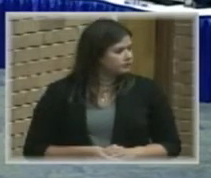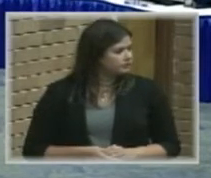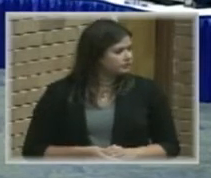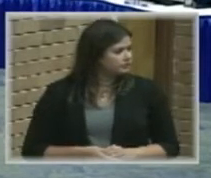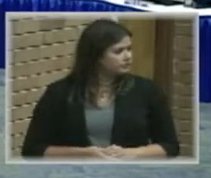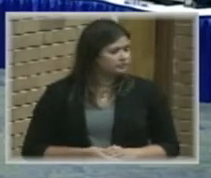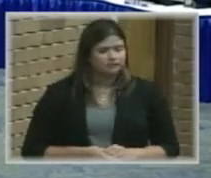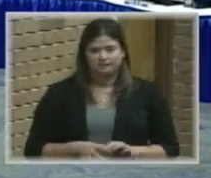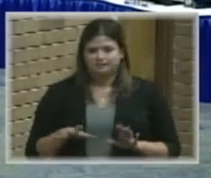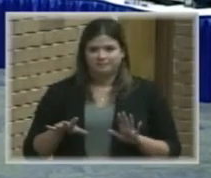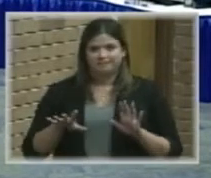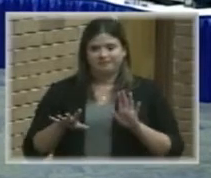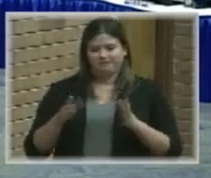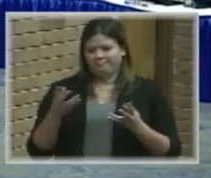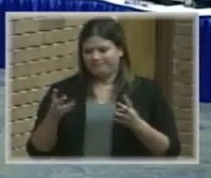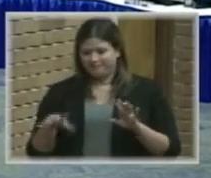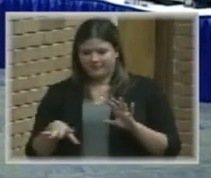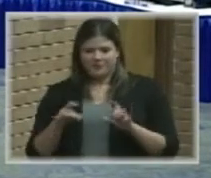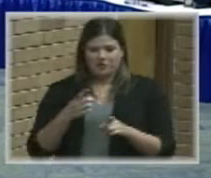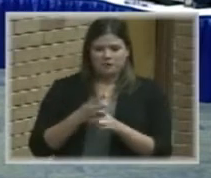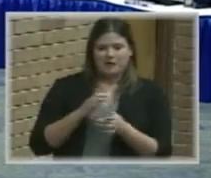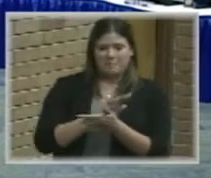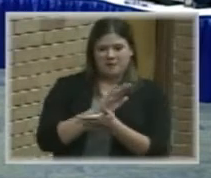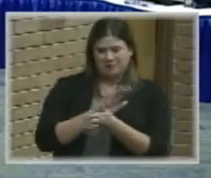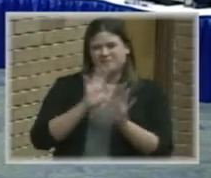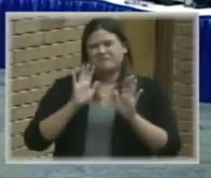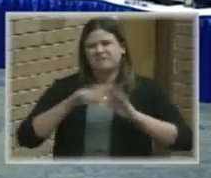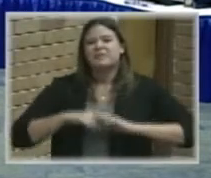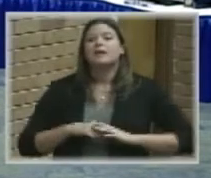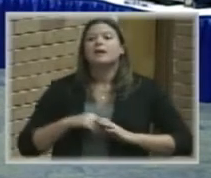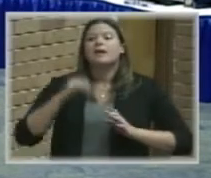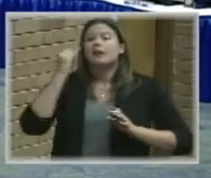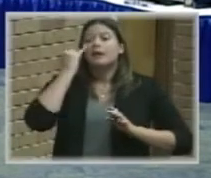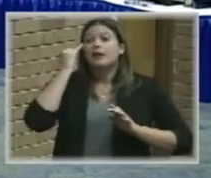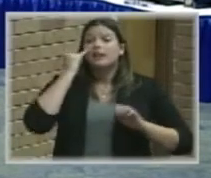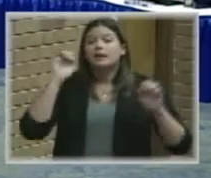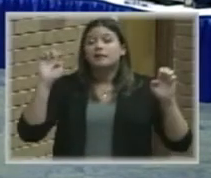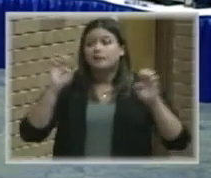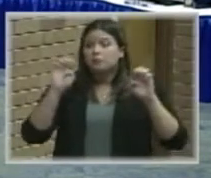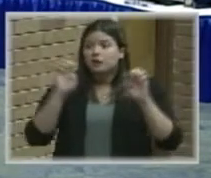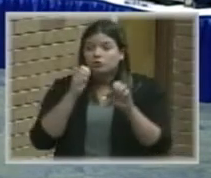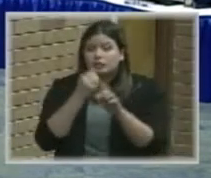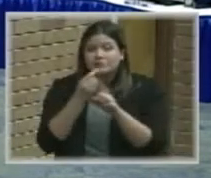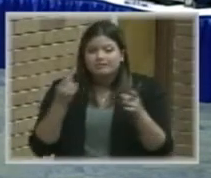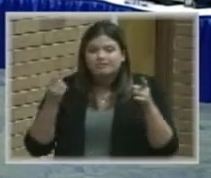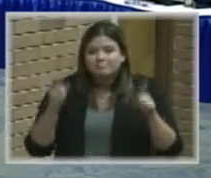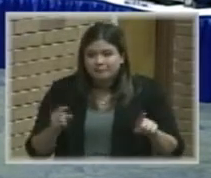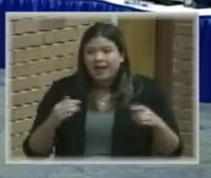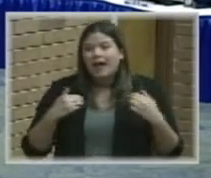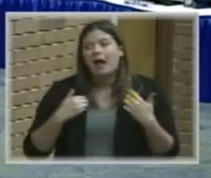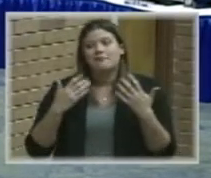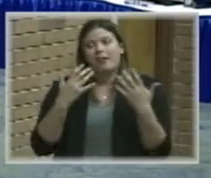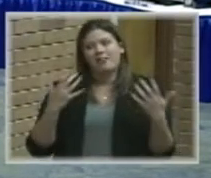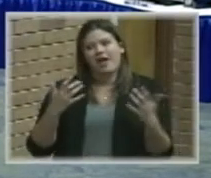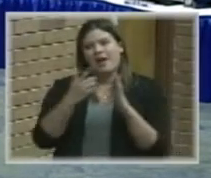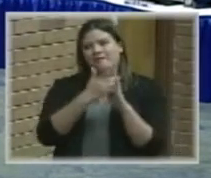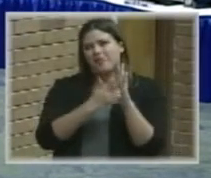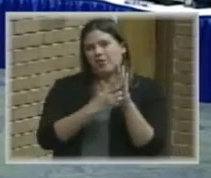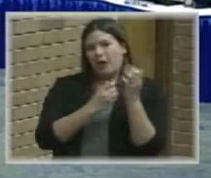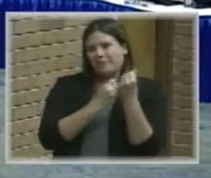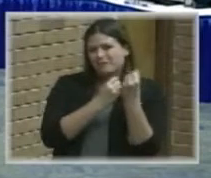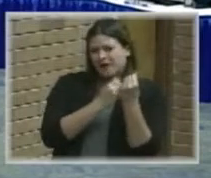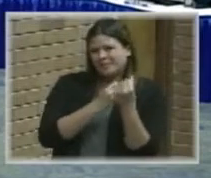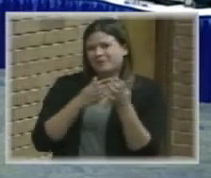Get to the right ones here. In case of an emergency, we do have a lot of law enforcement and public safety people in the room